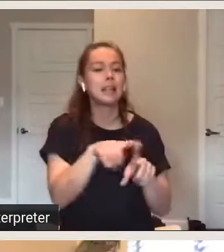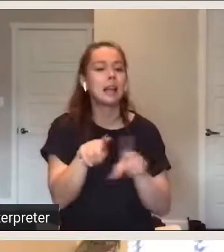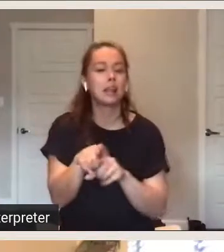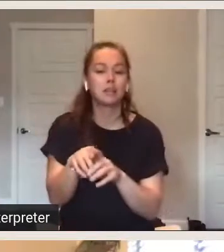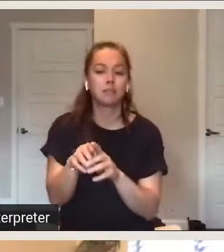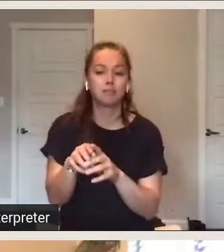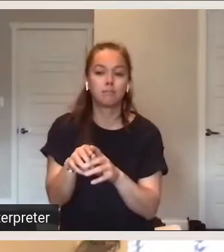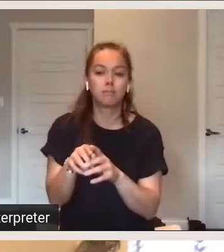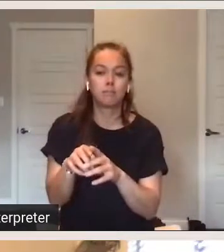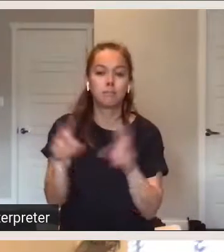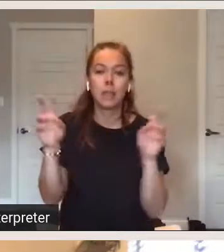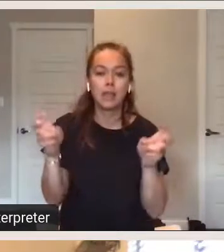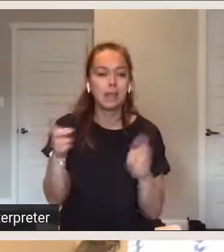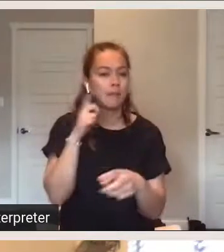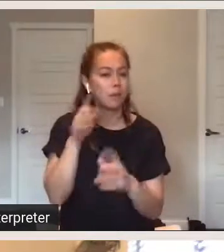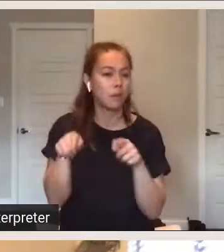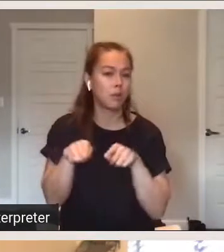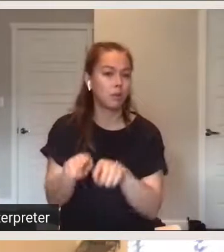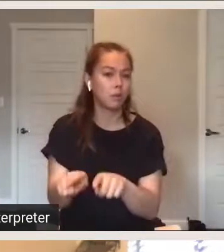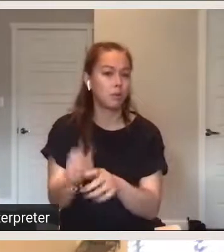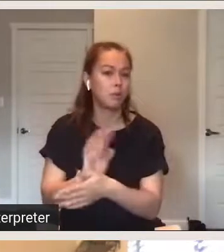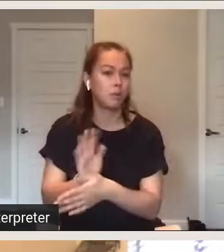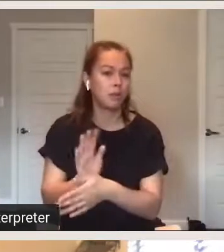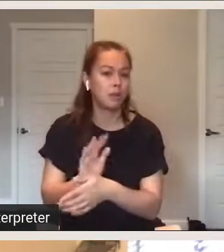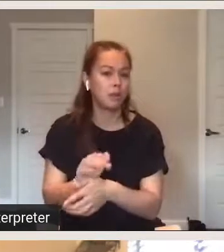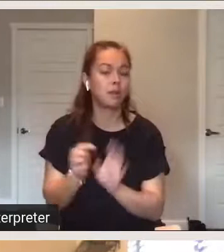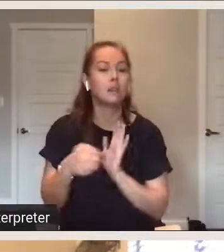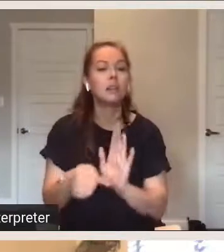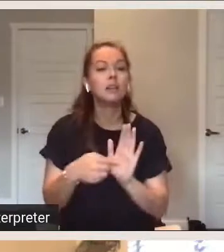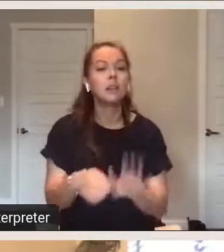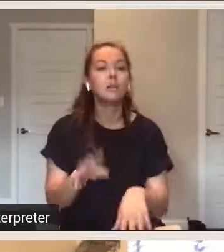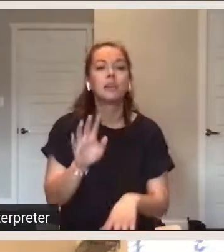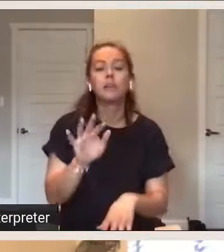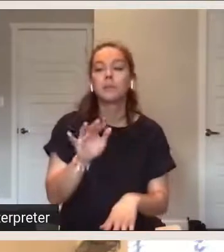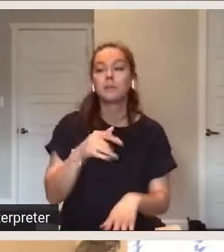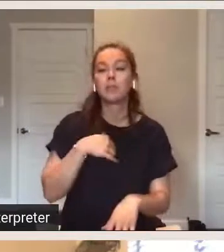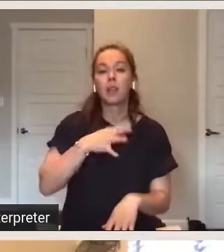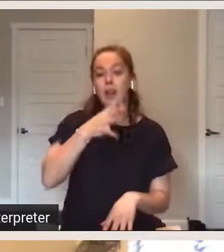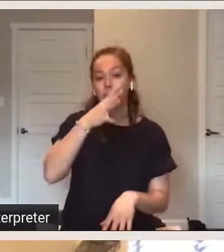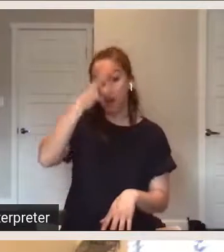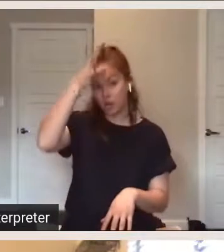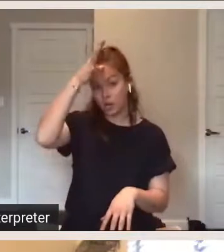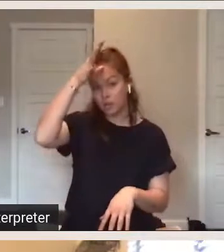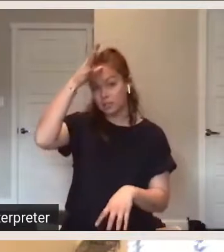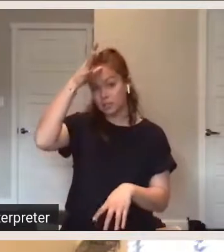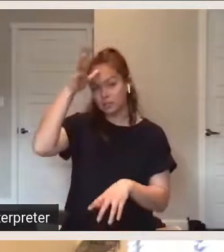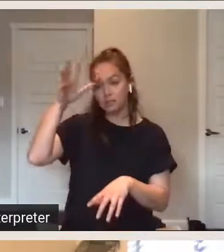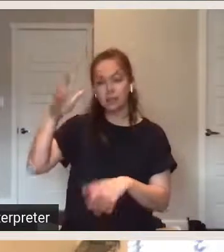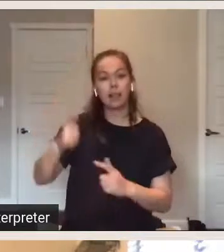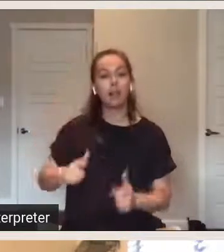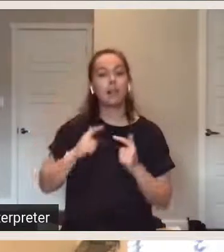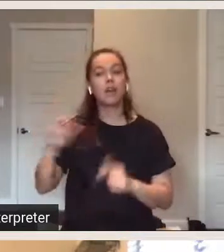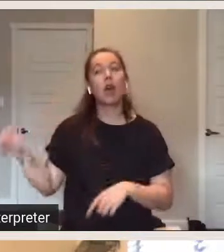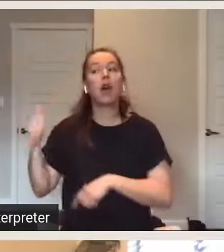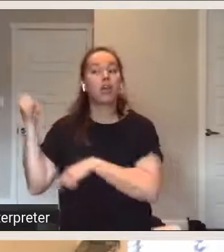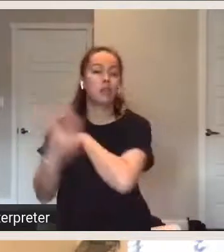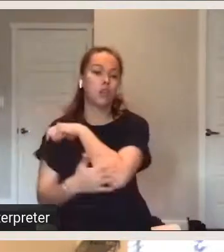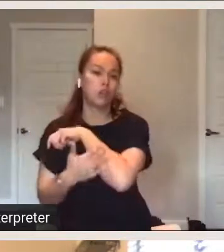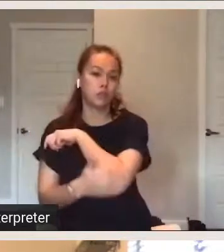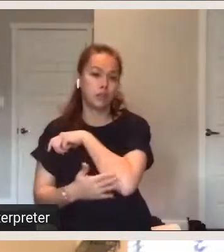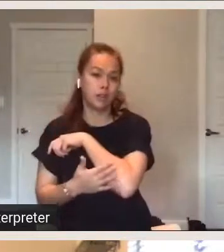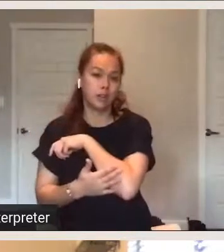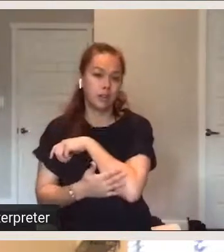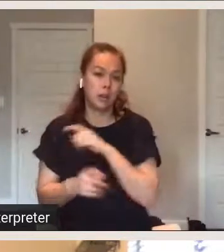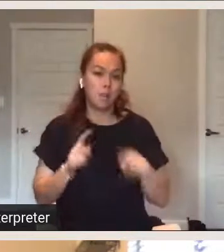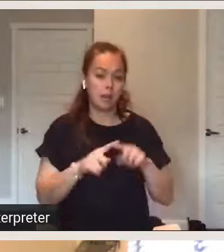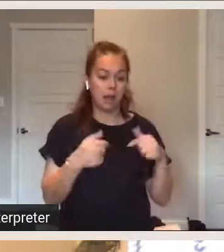like I know some people who are satellite kids, like their parents don't live here, but they live in a big empty house all by themselves or maybe with a sibling. And I thought that was